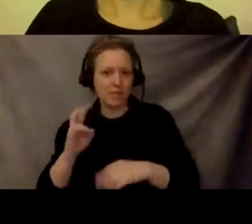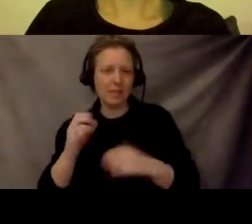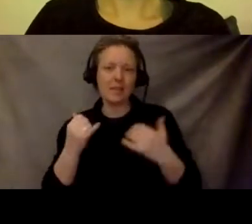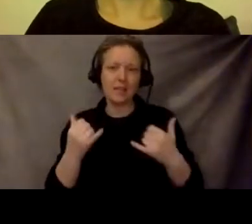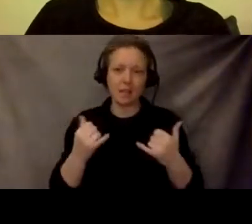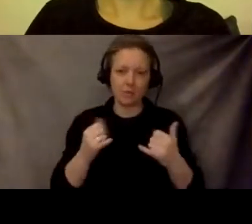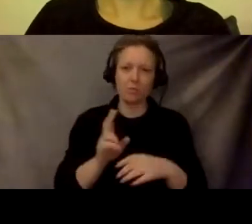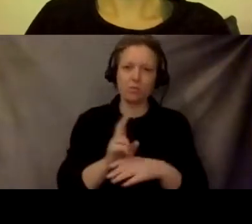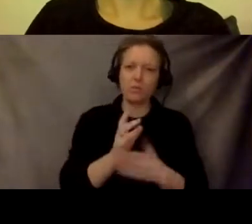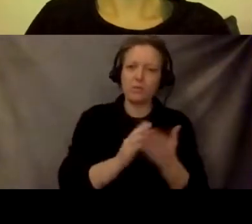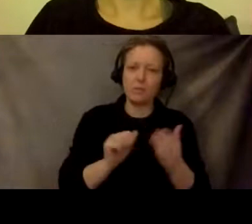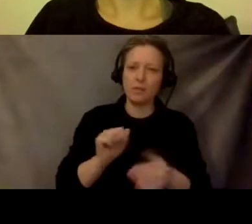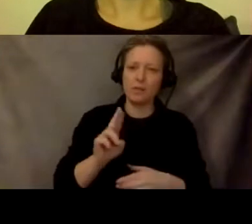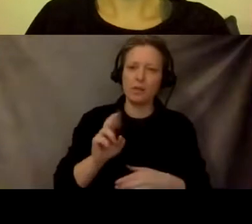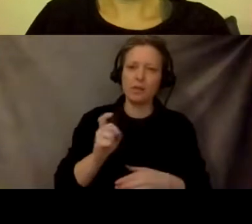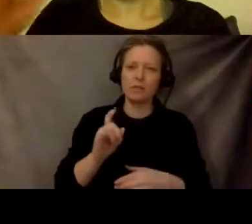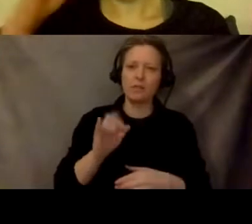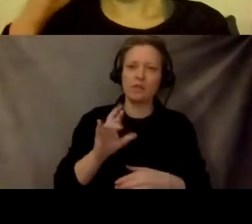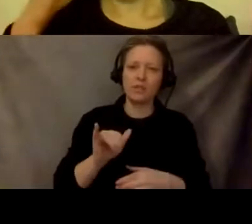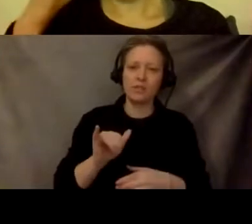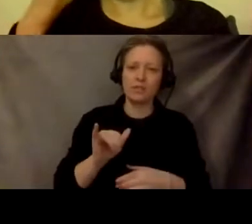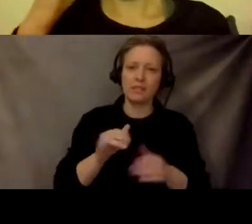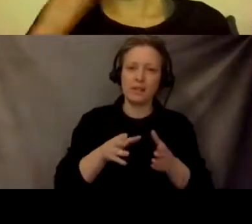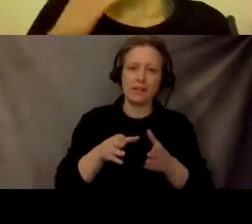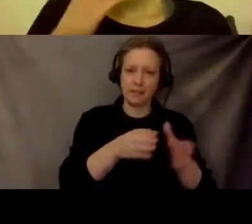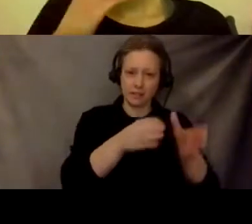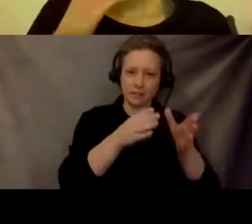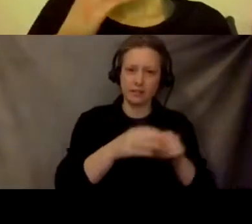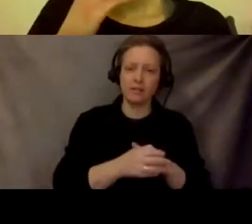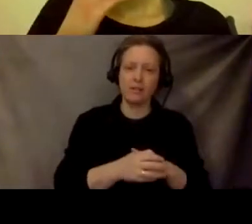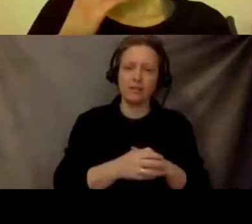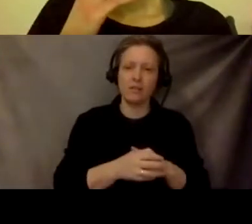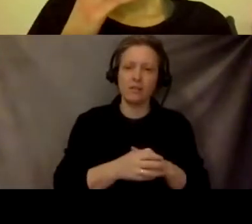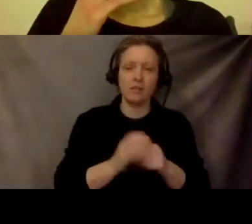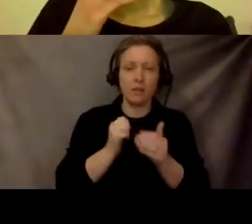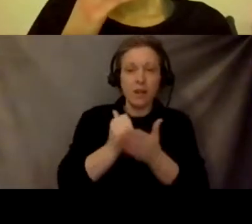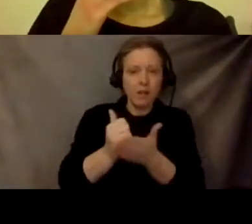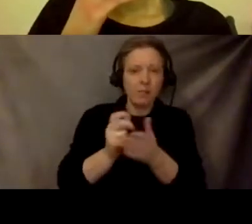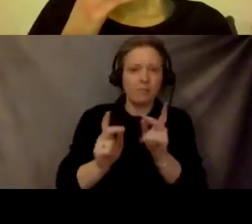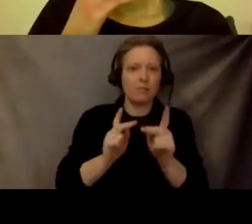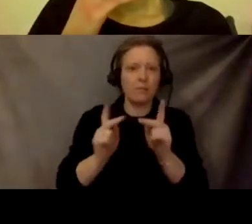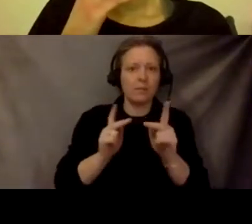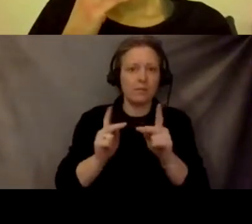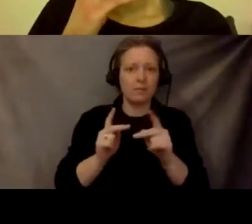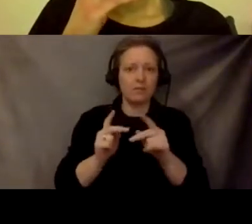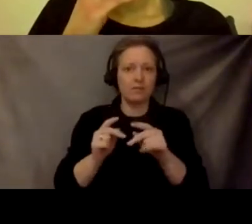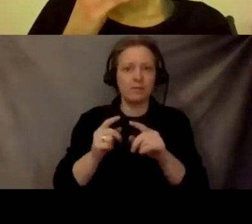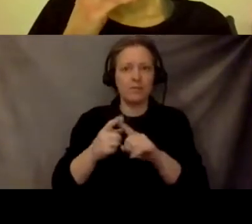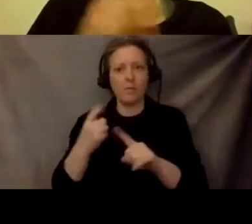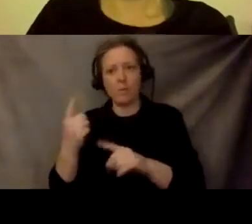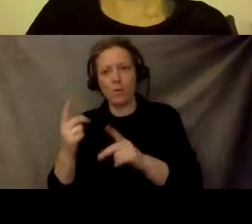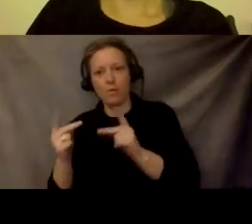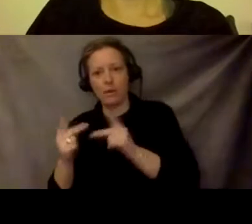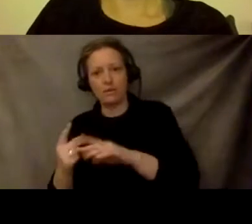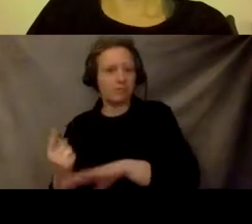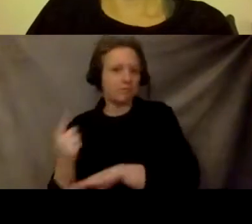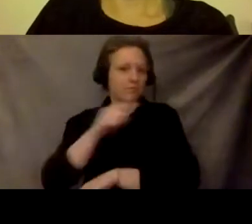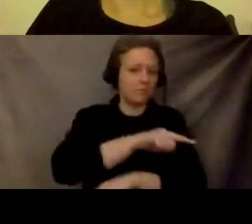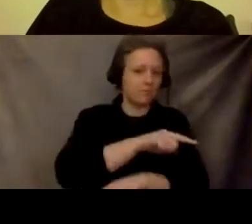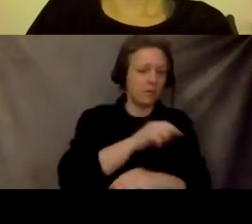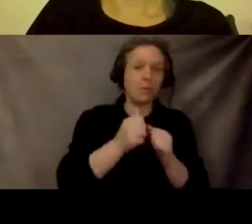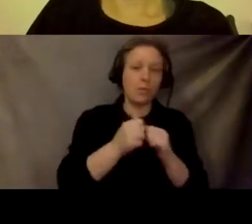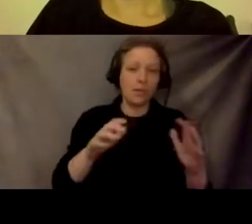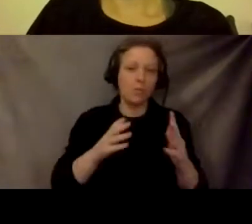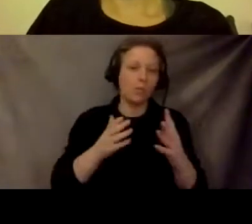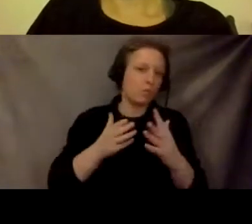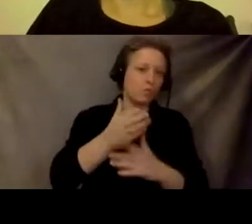people to their destinations without interrupting the through traffic. So the transportation is complicated because of the numbers